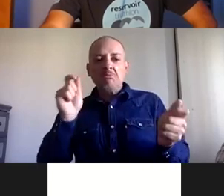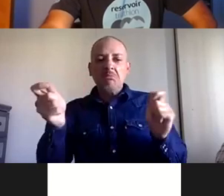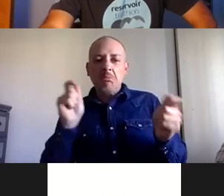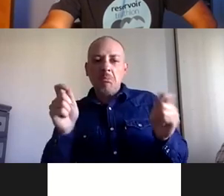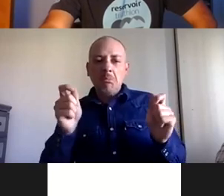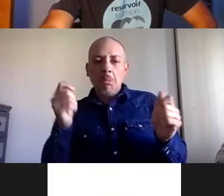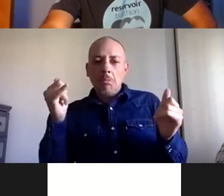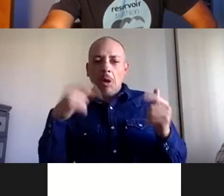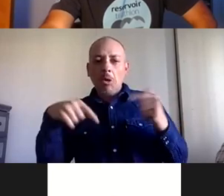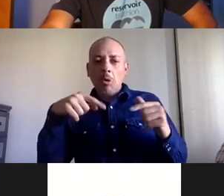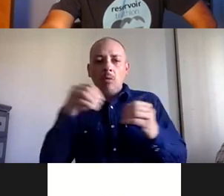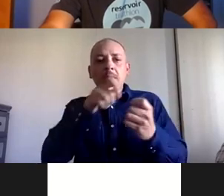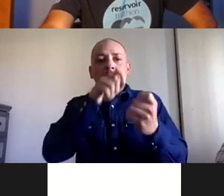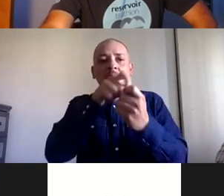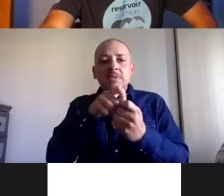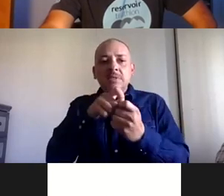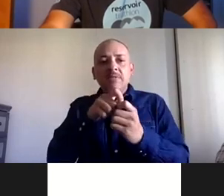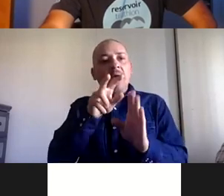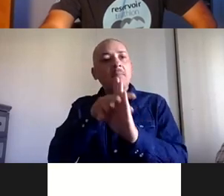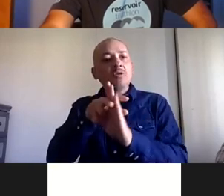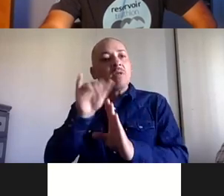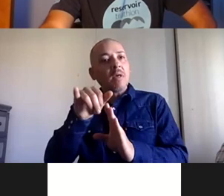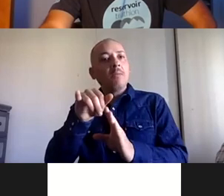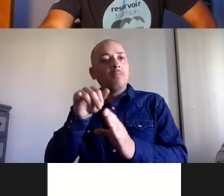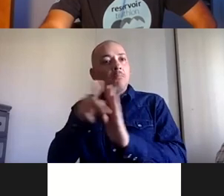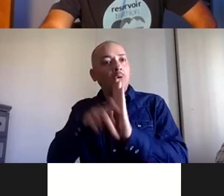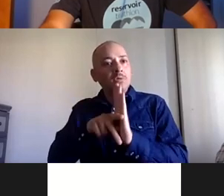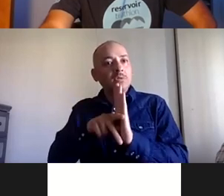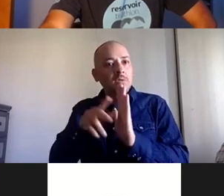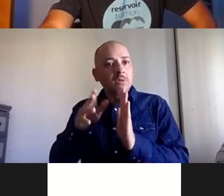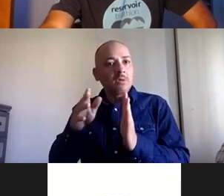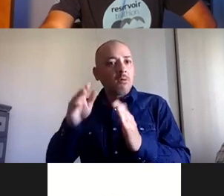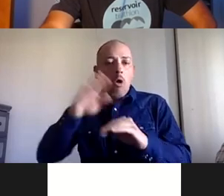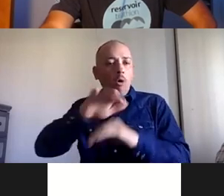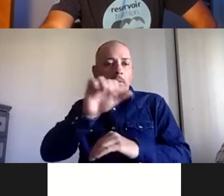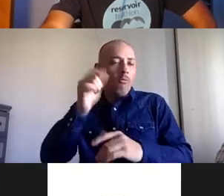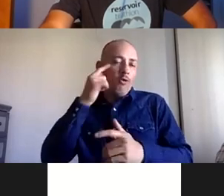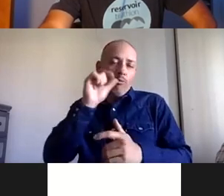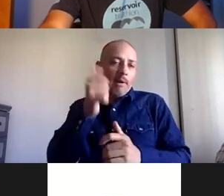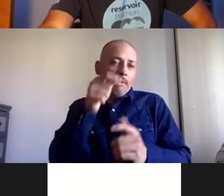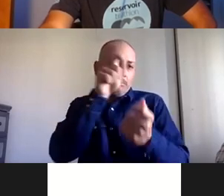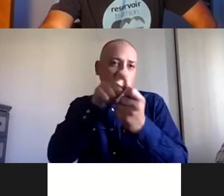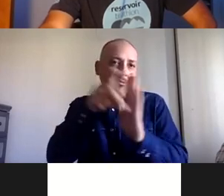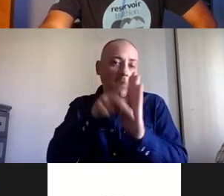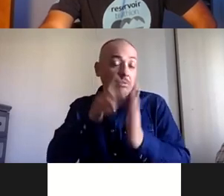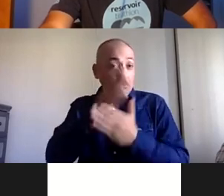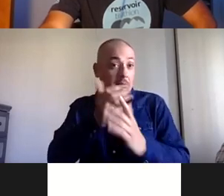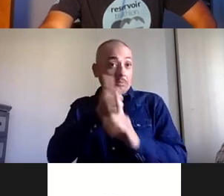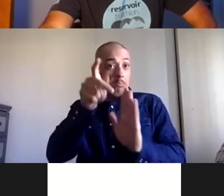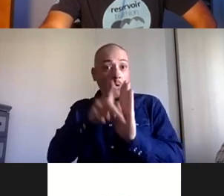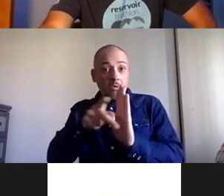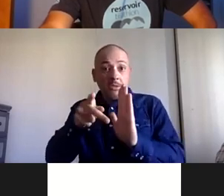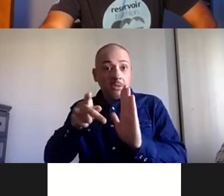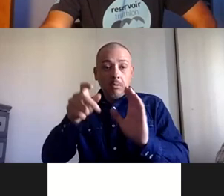in specific implementation of the policy, of any specific policy. So some policies